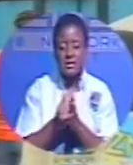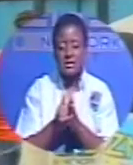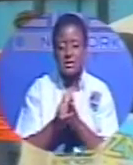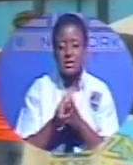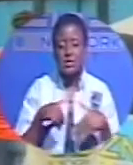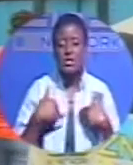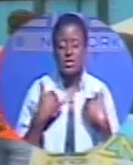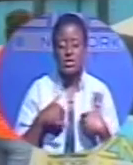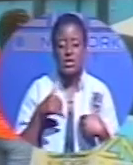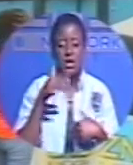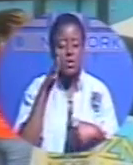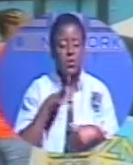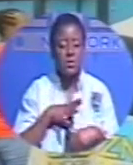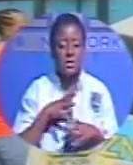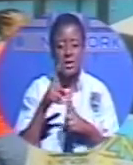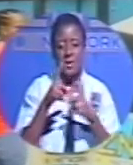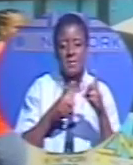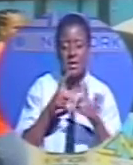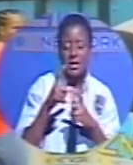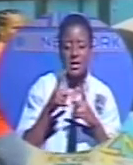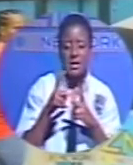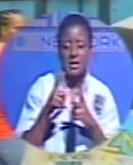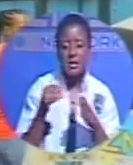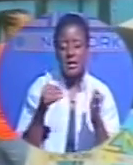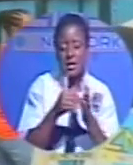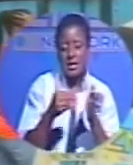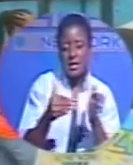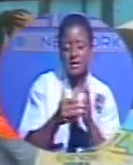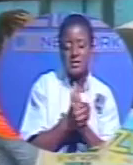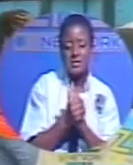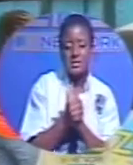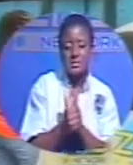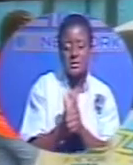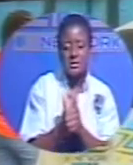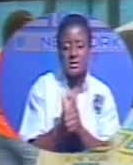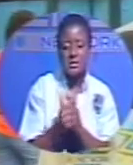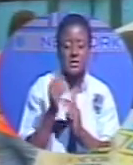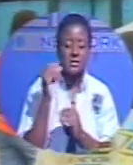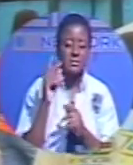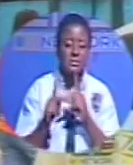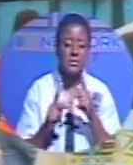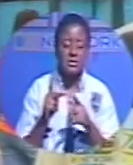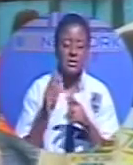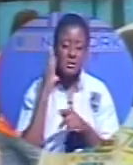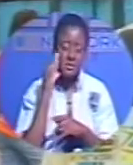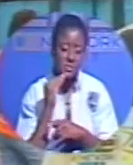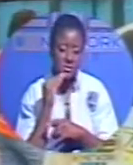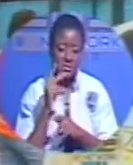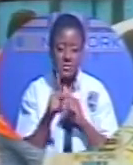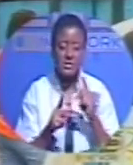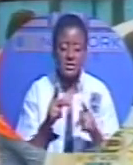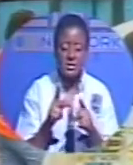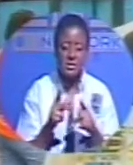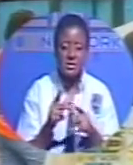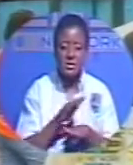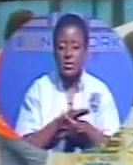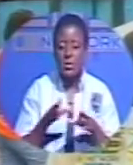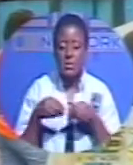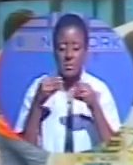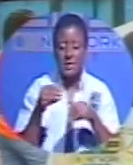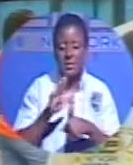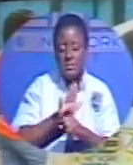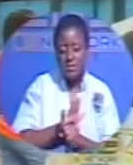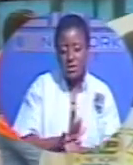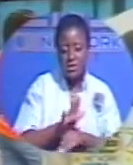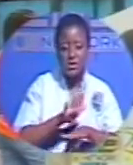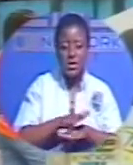against veterans. And so we need to just allow them to participate and not put any undue pressure on them and support them, because it's going